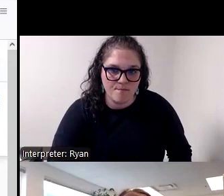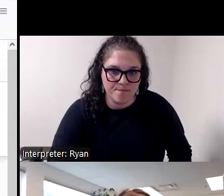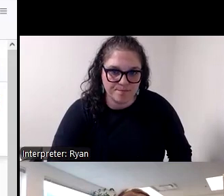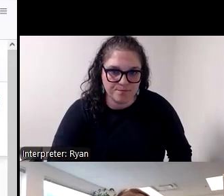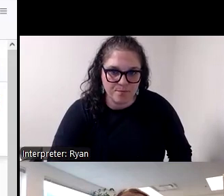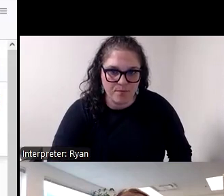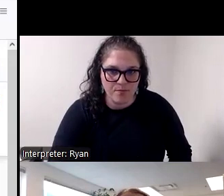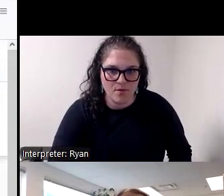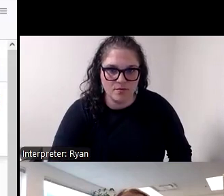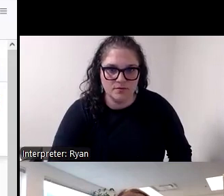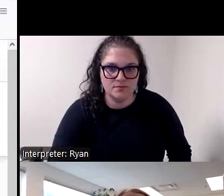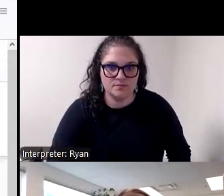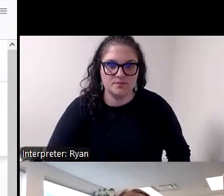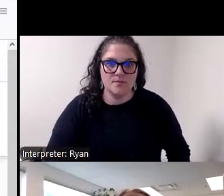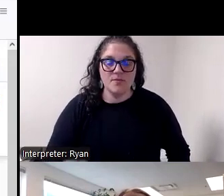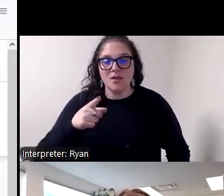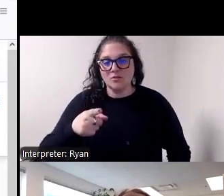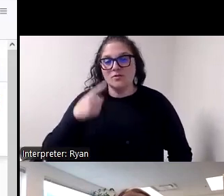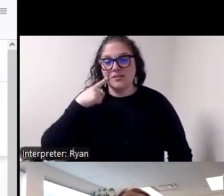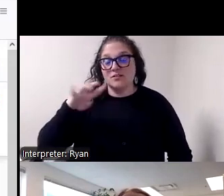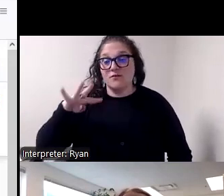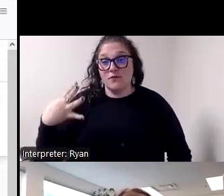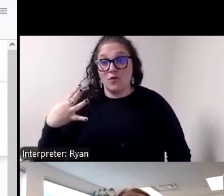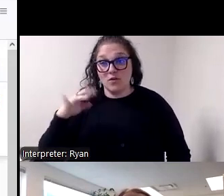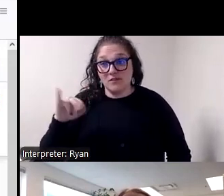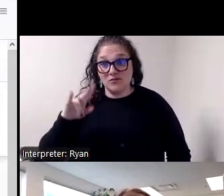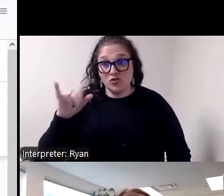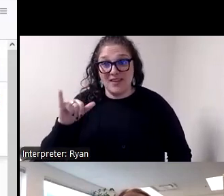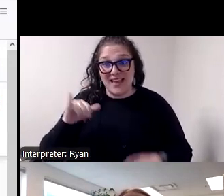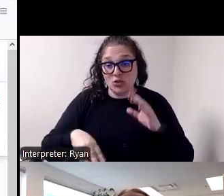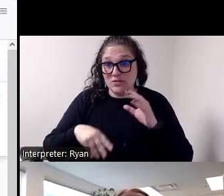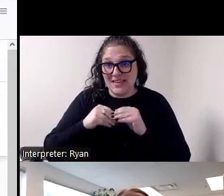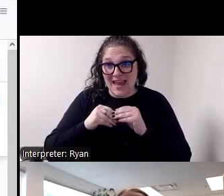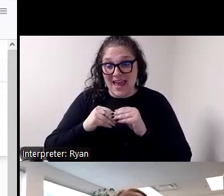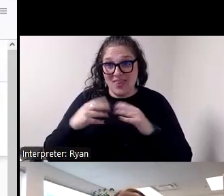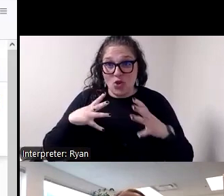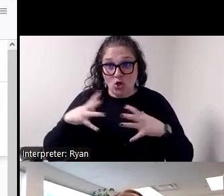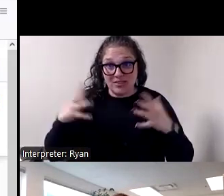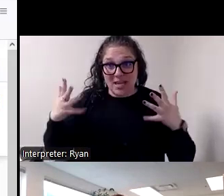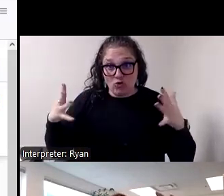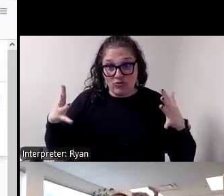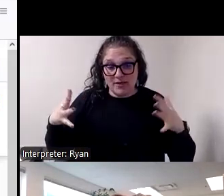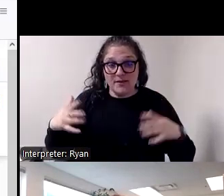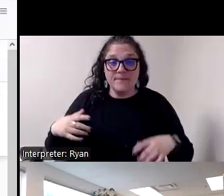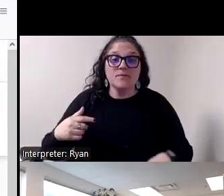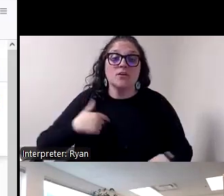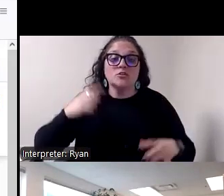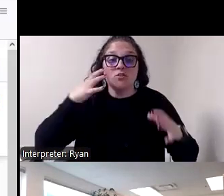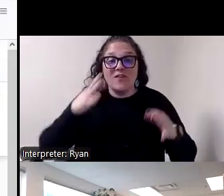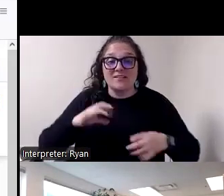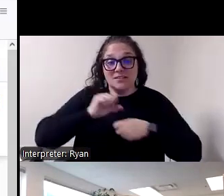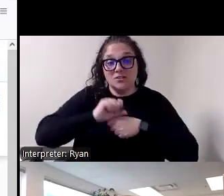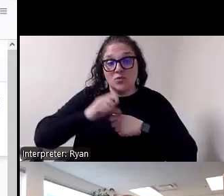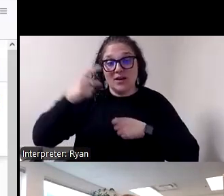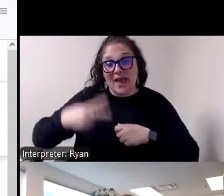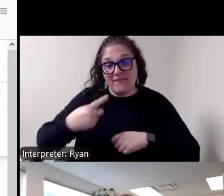next timesheet. This has got 4th of July, so it's automatically going to put that holiday in there for me. But if I decide to work a half day,